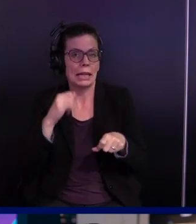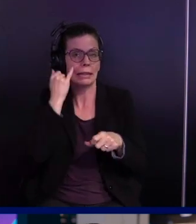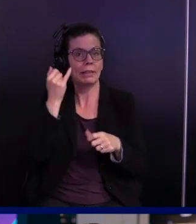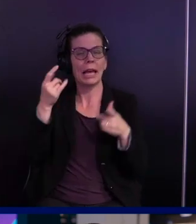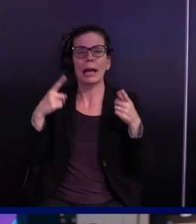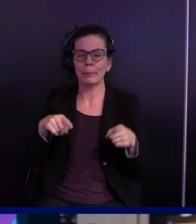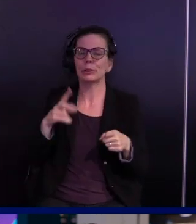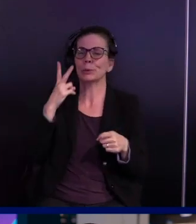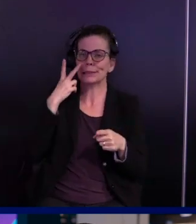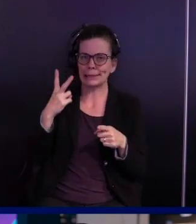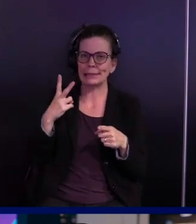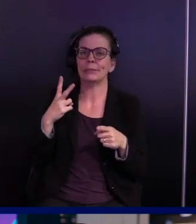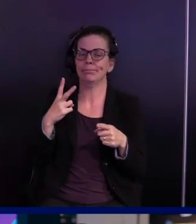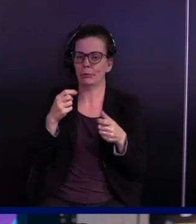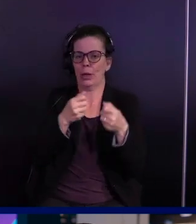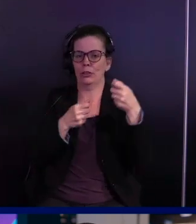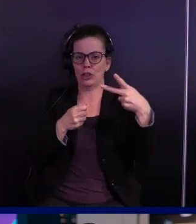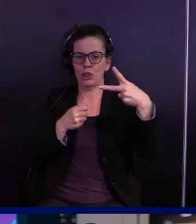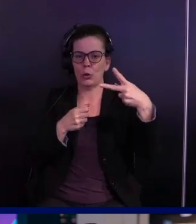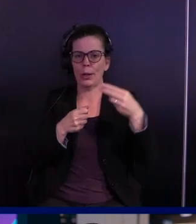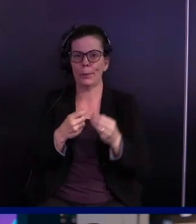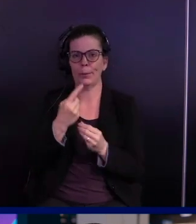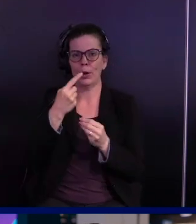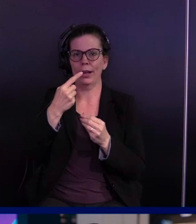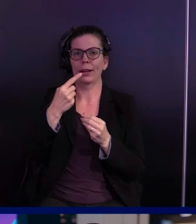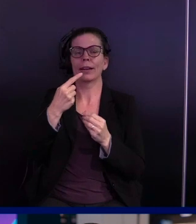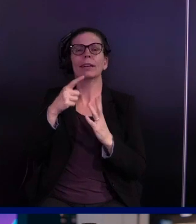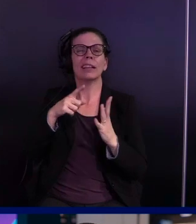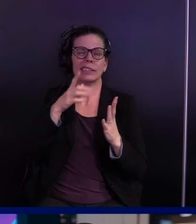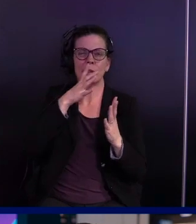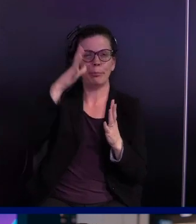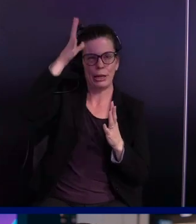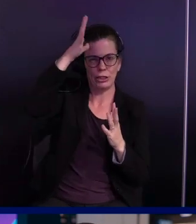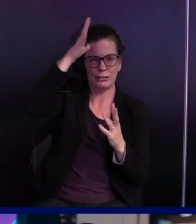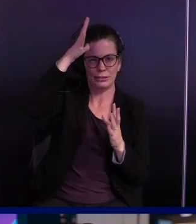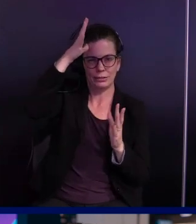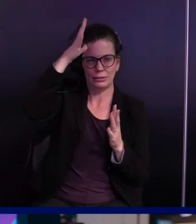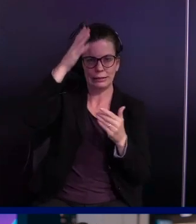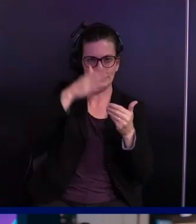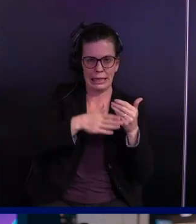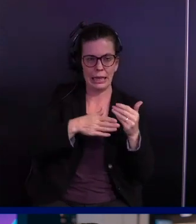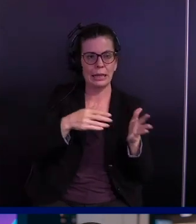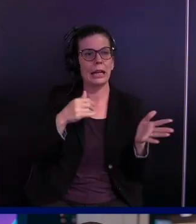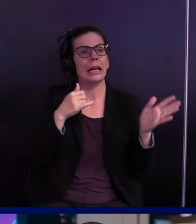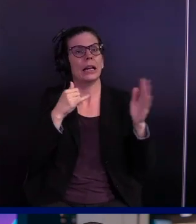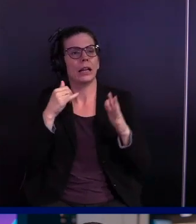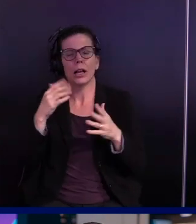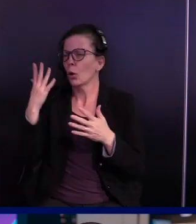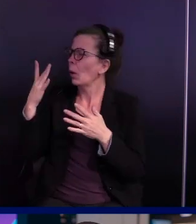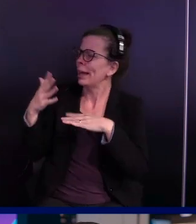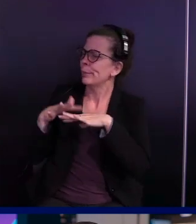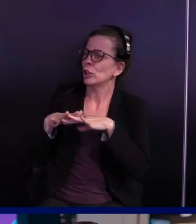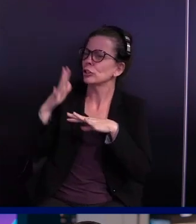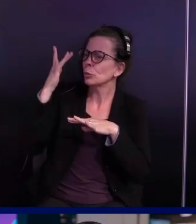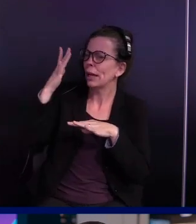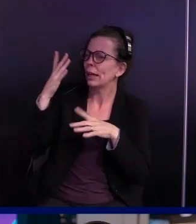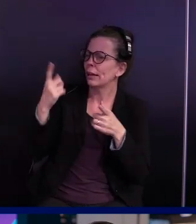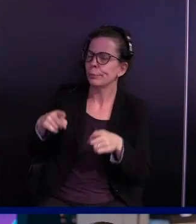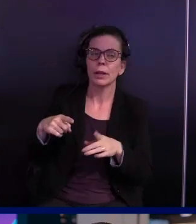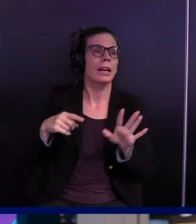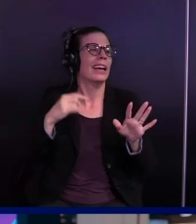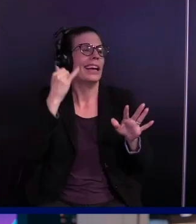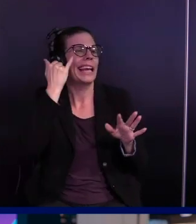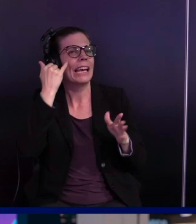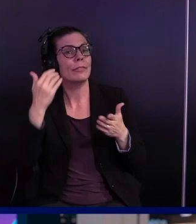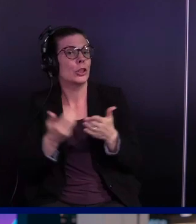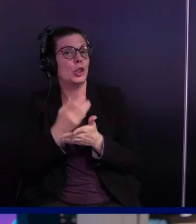be able to see if it merged, it will be on the parent side of things, and if it's why would they merge? When there's like some